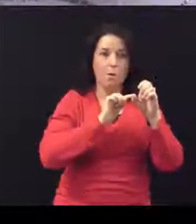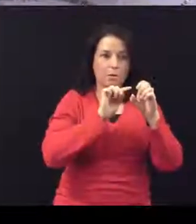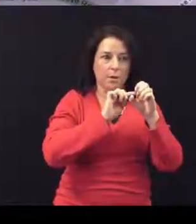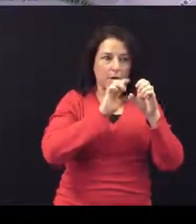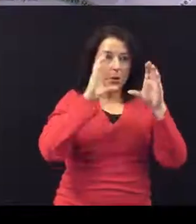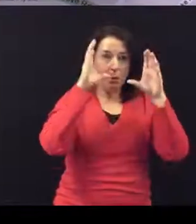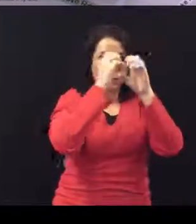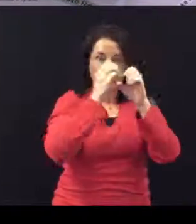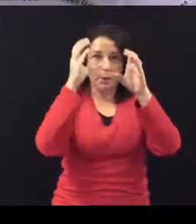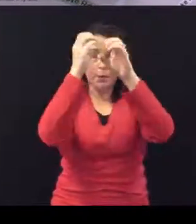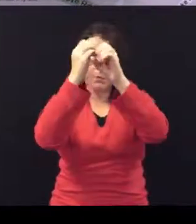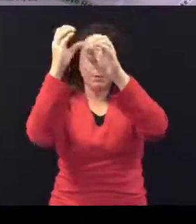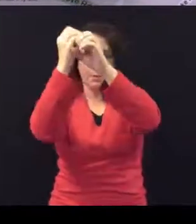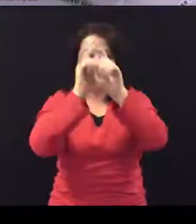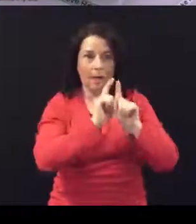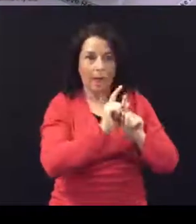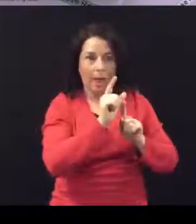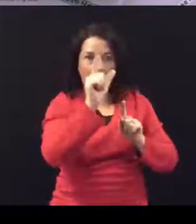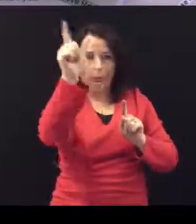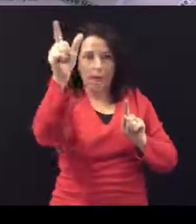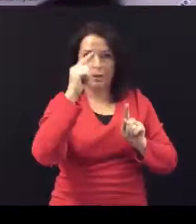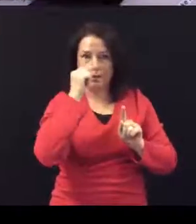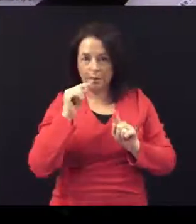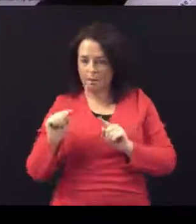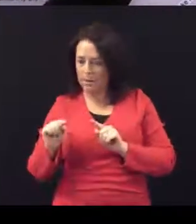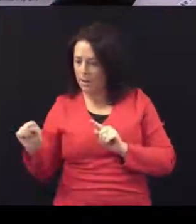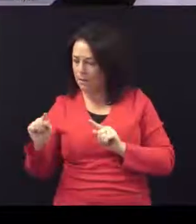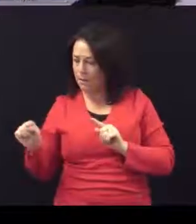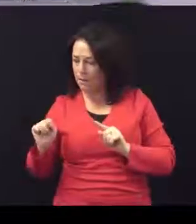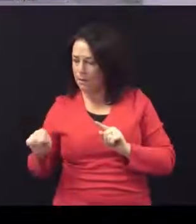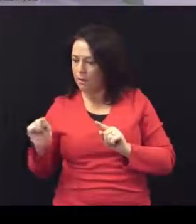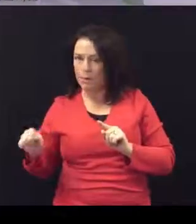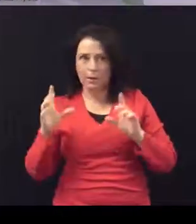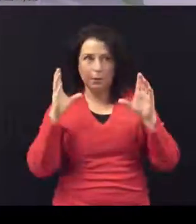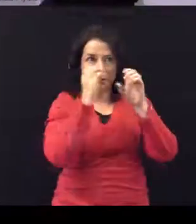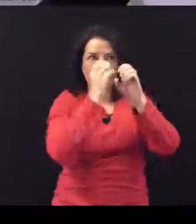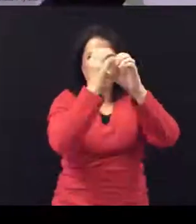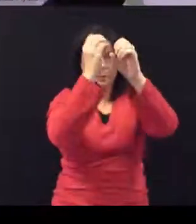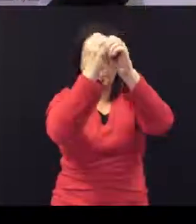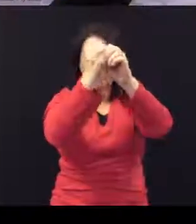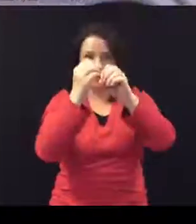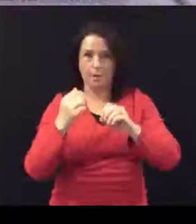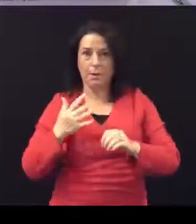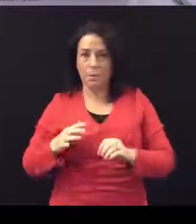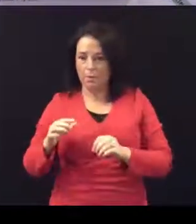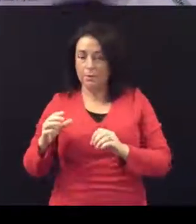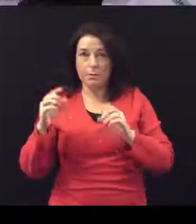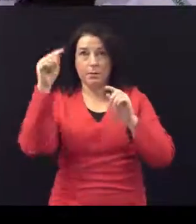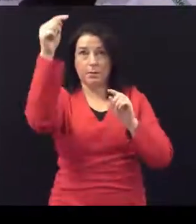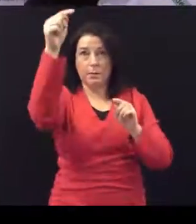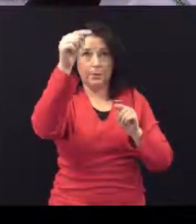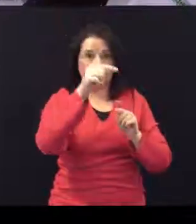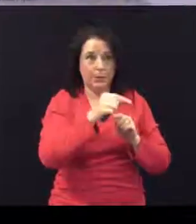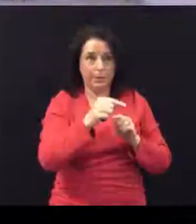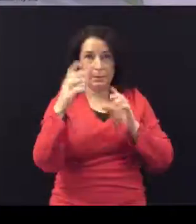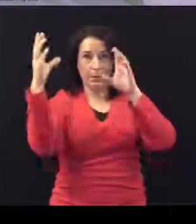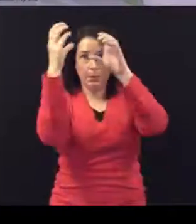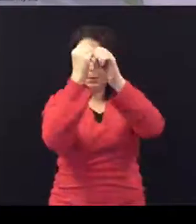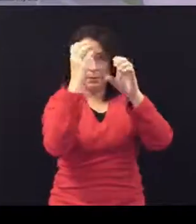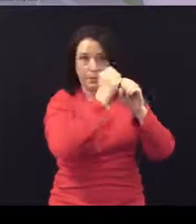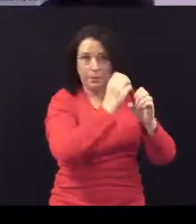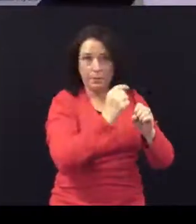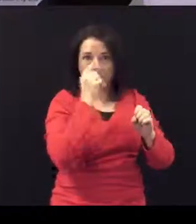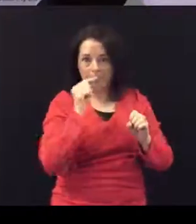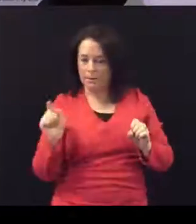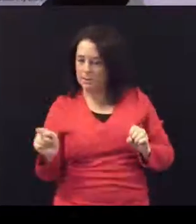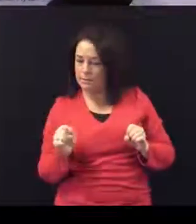trip, tap on the white right arrow button. Tap on the left arrow button to move back a step in the journey. The